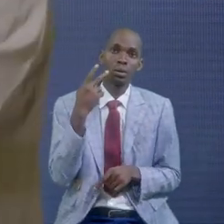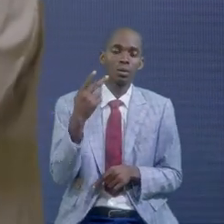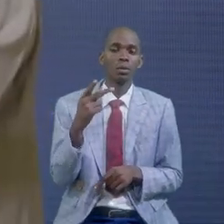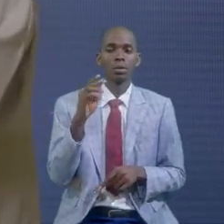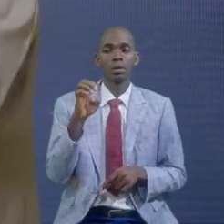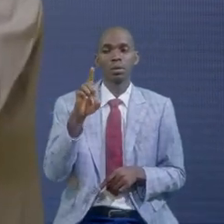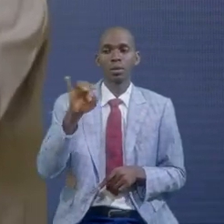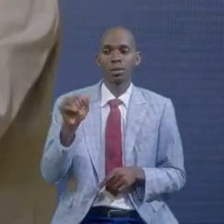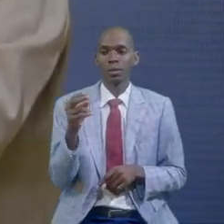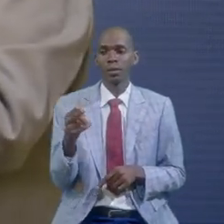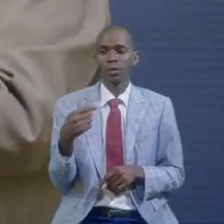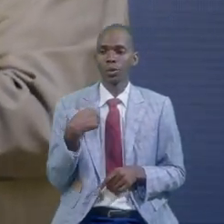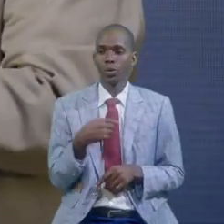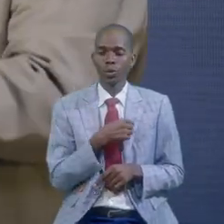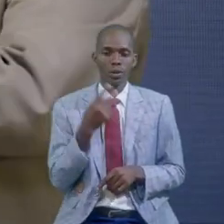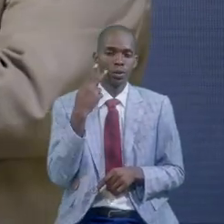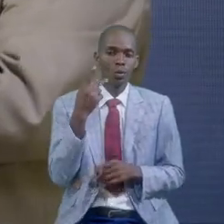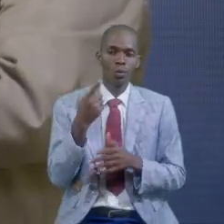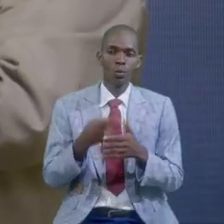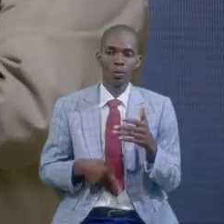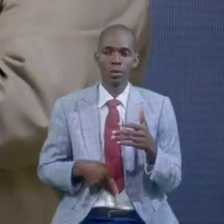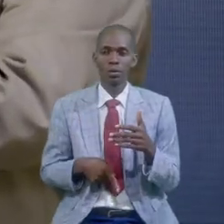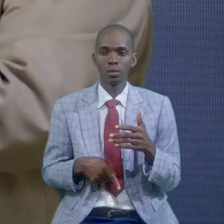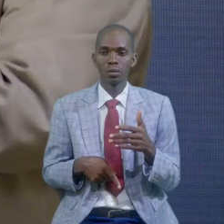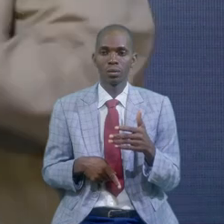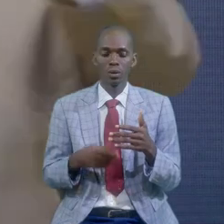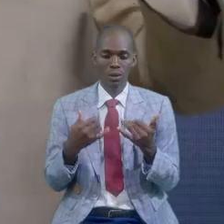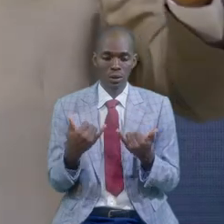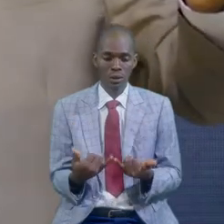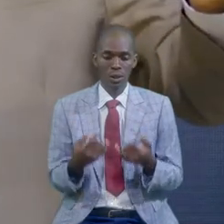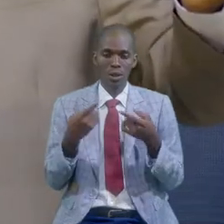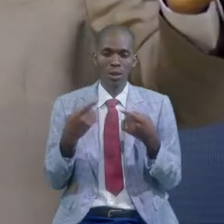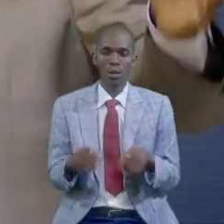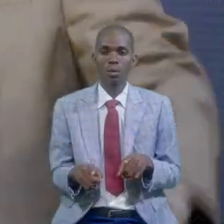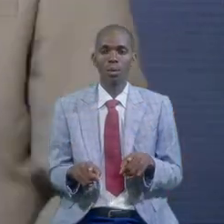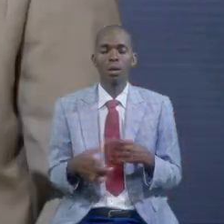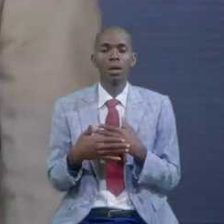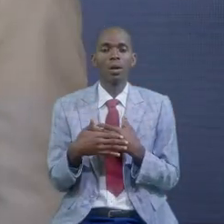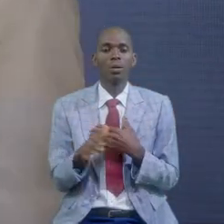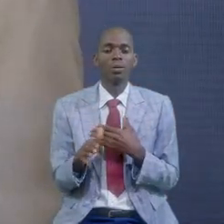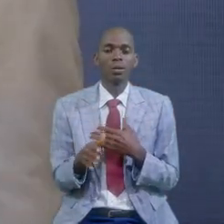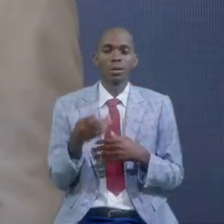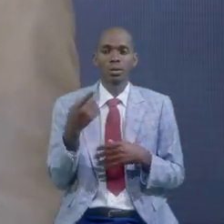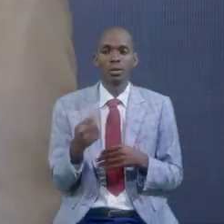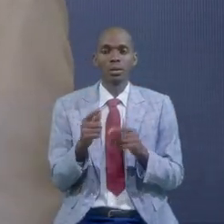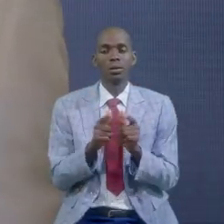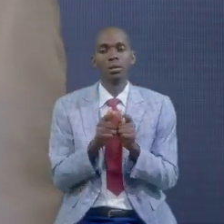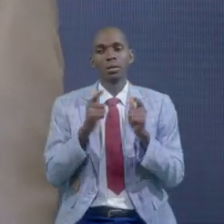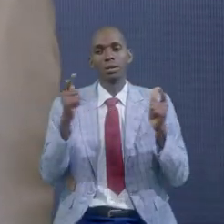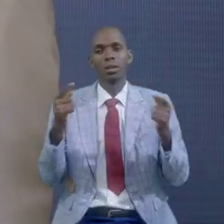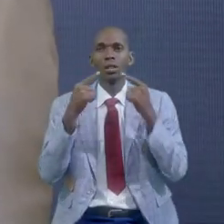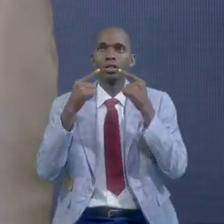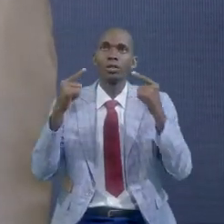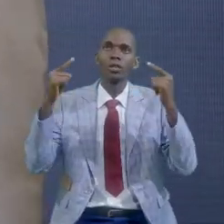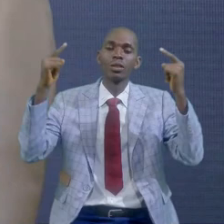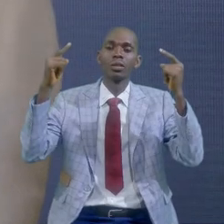at what now happens after the great success that